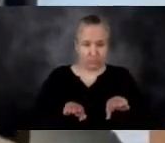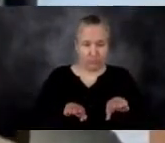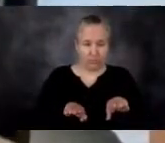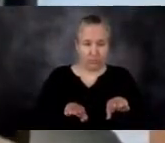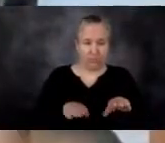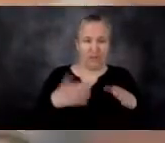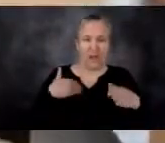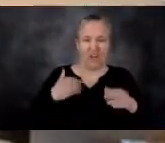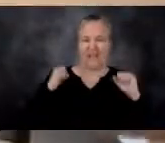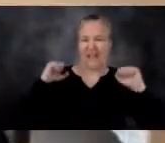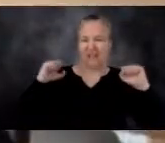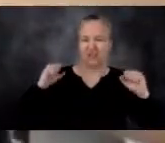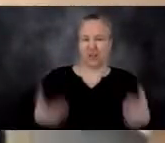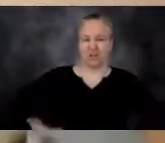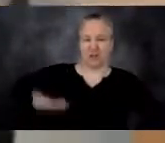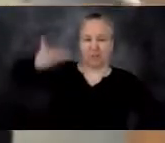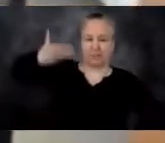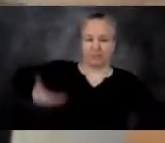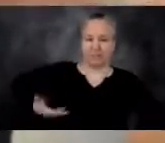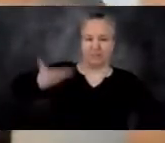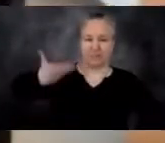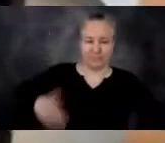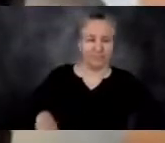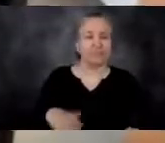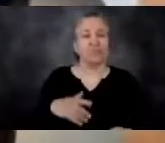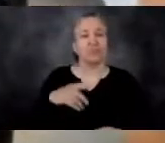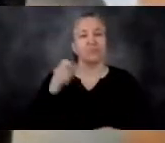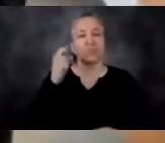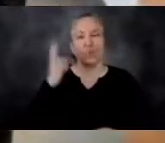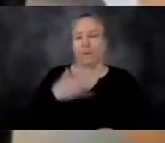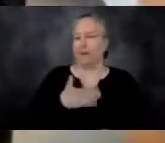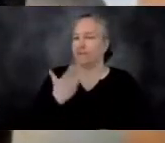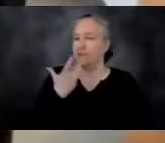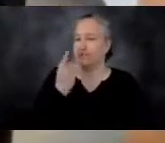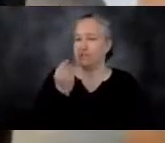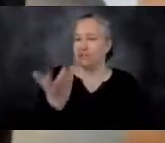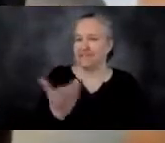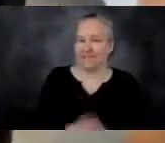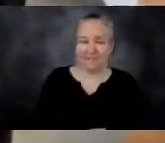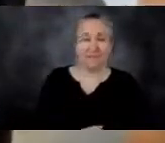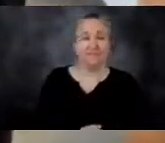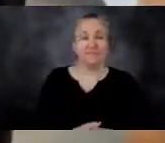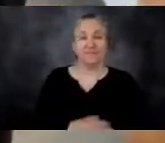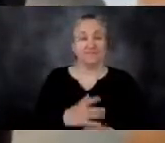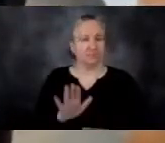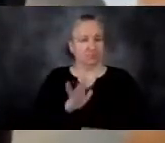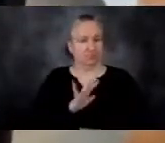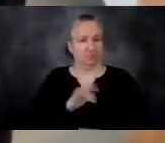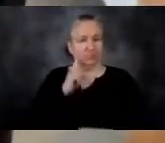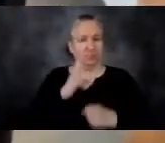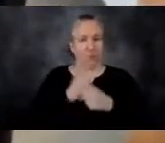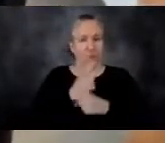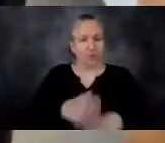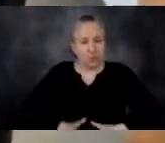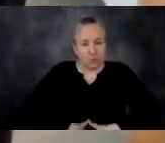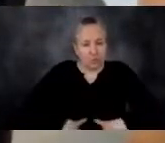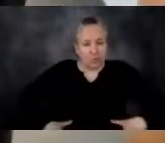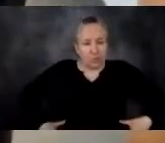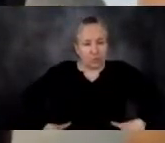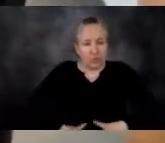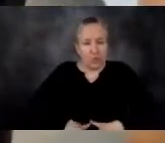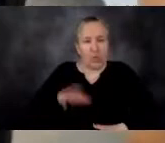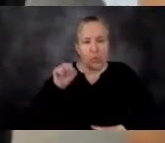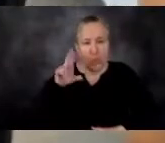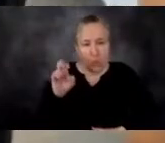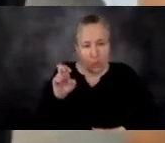body exercising from the chair. This is actually one of my favorites. It's a really great way to use your core and your torso without